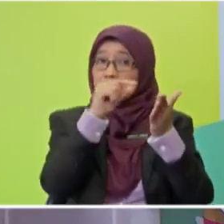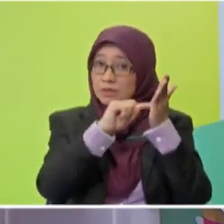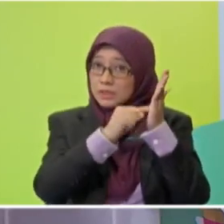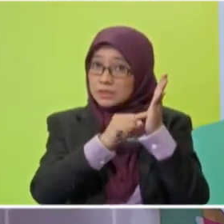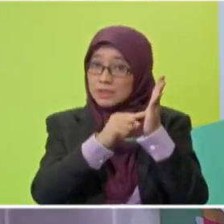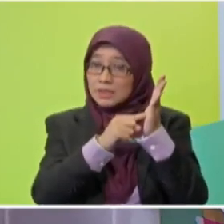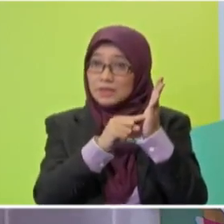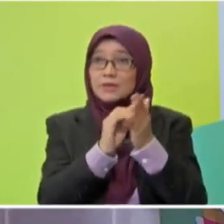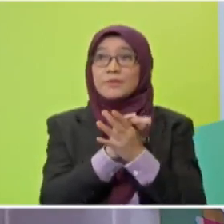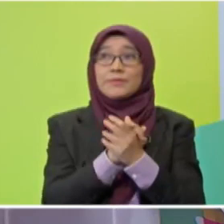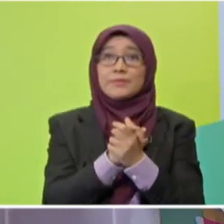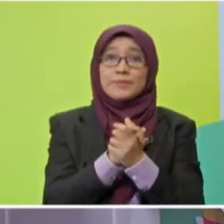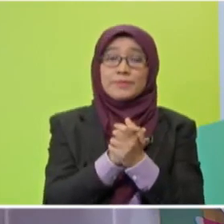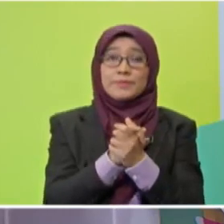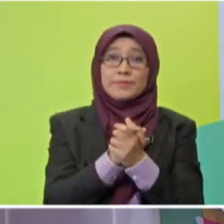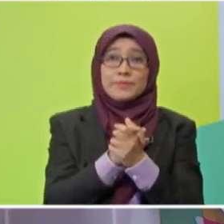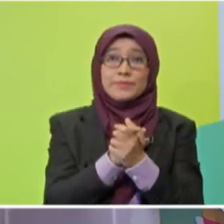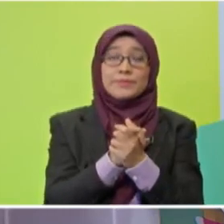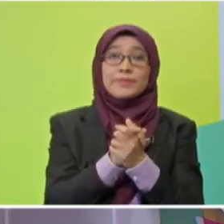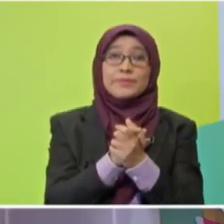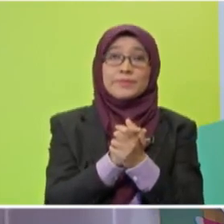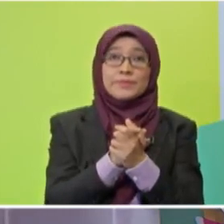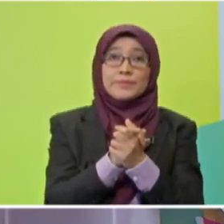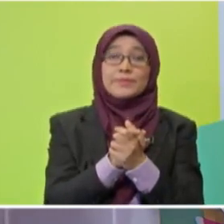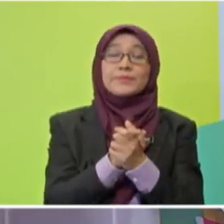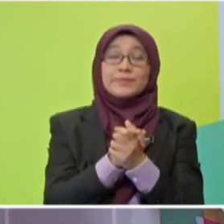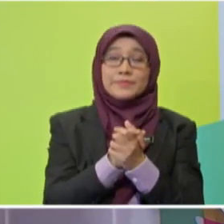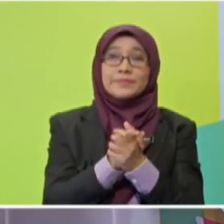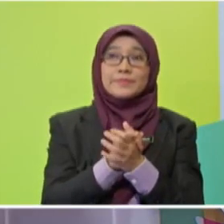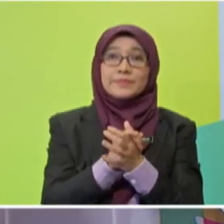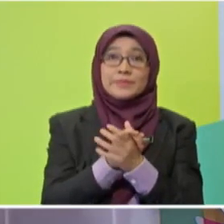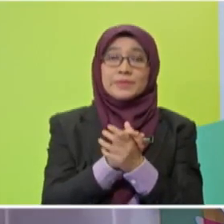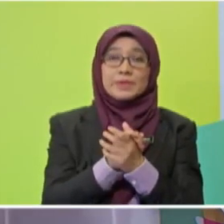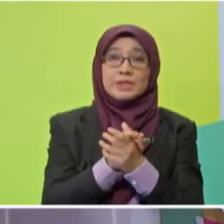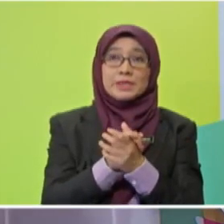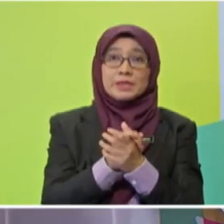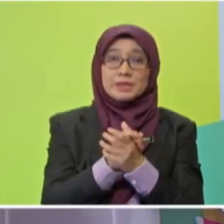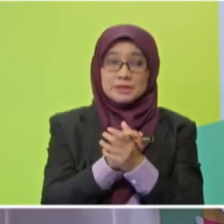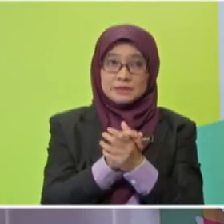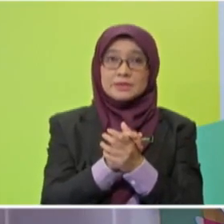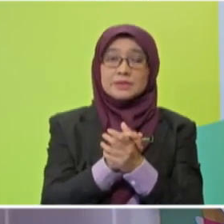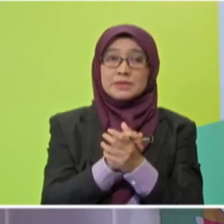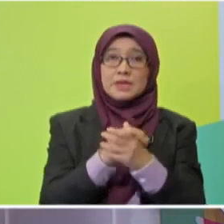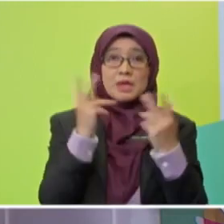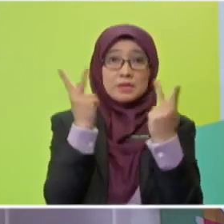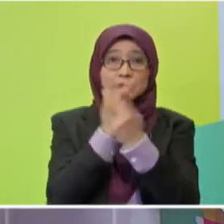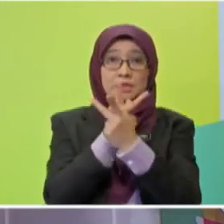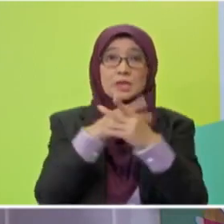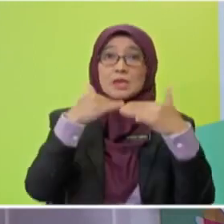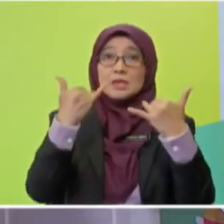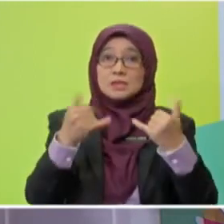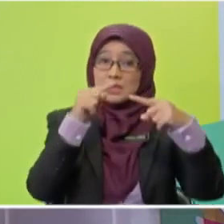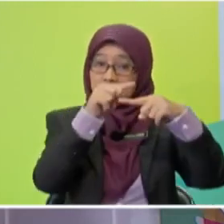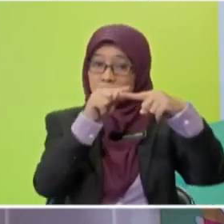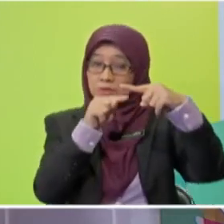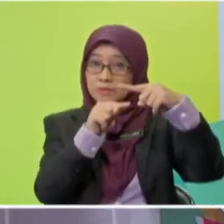side, cha-cha. If you move to your left side, it's chi-chi. Okay, it's like that. Okay. So that is for multiplication. For division, kids,